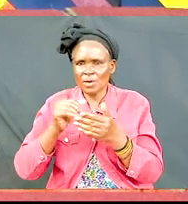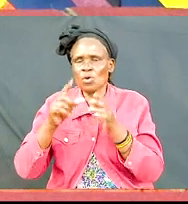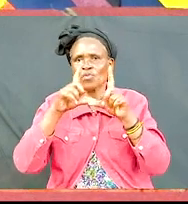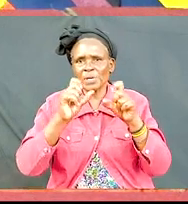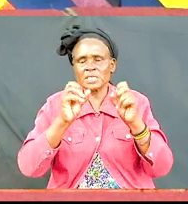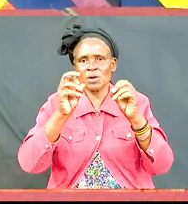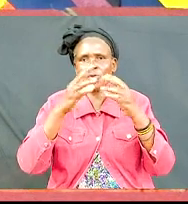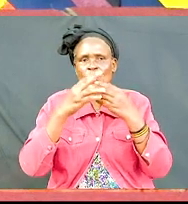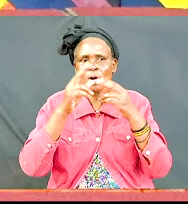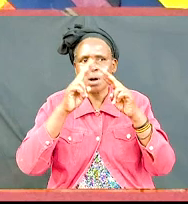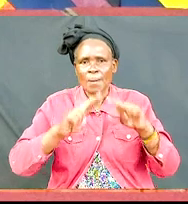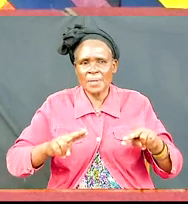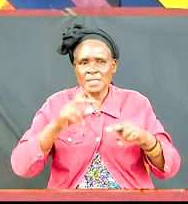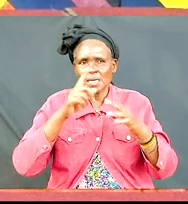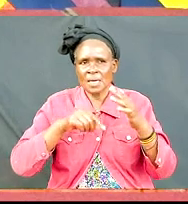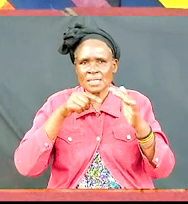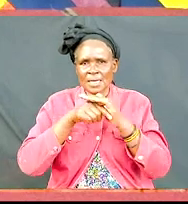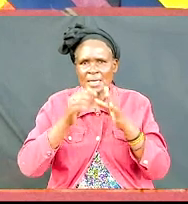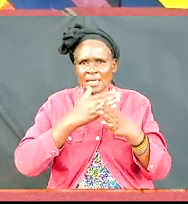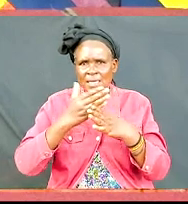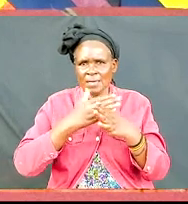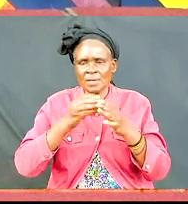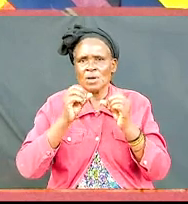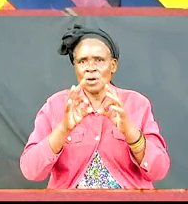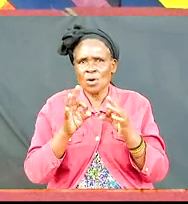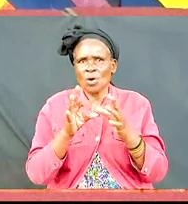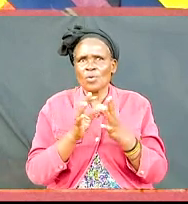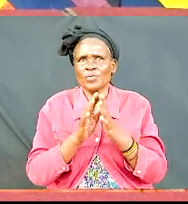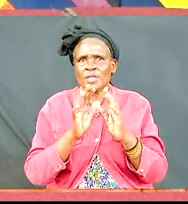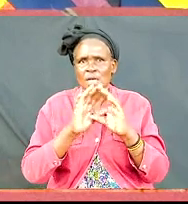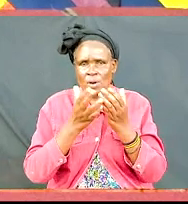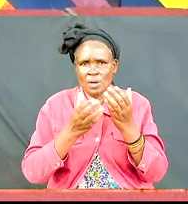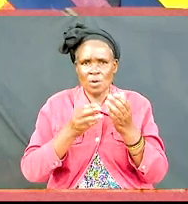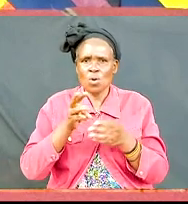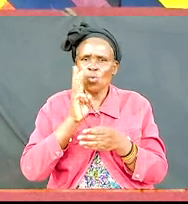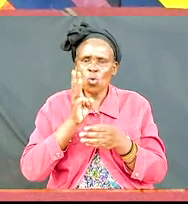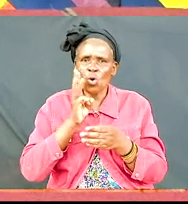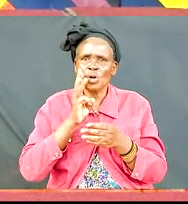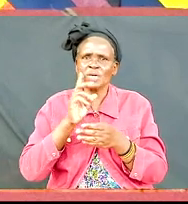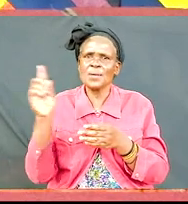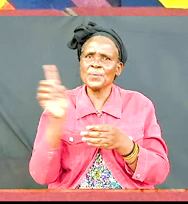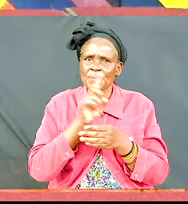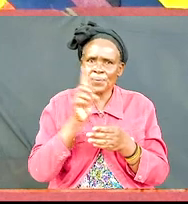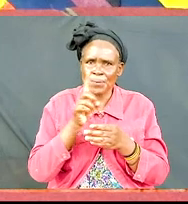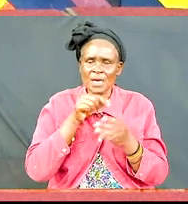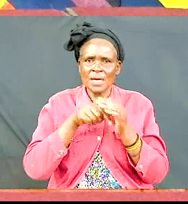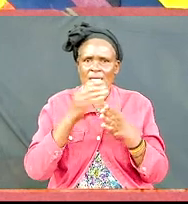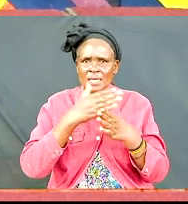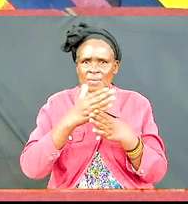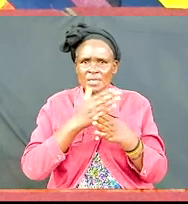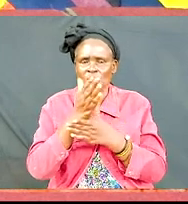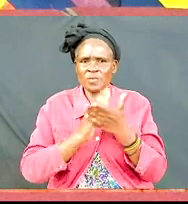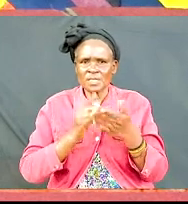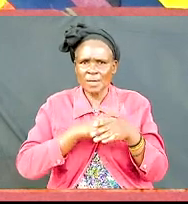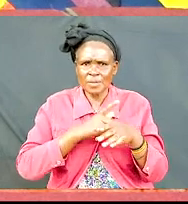peace, that in the midst of the raging waters, in the midst of sometimes